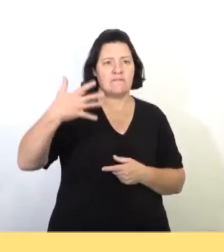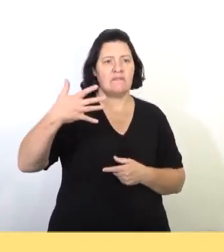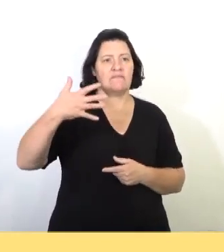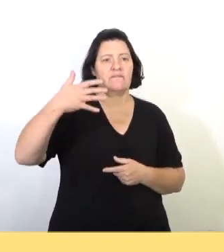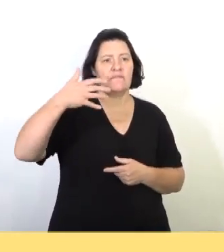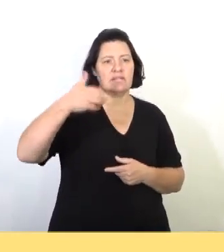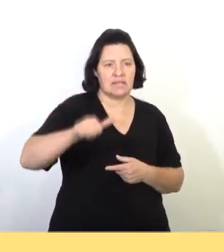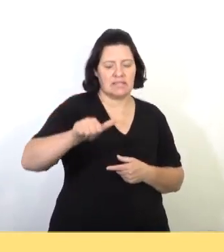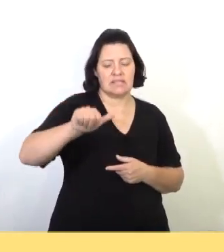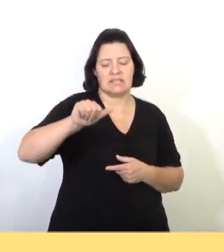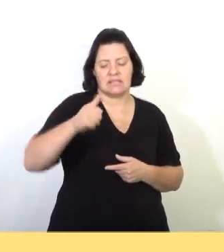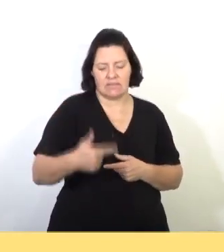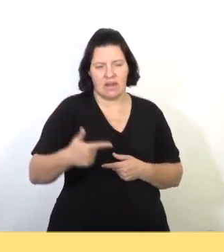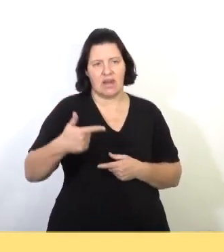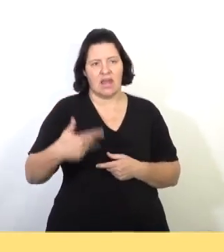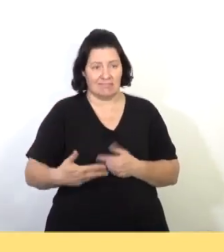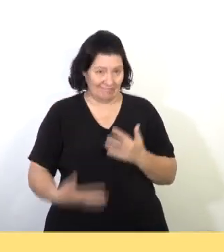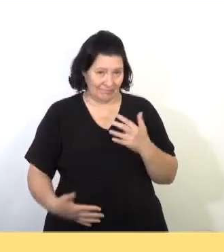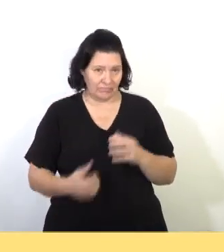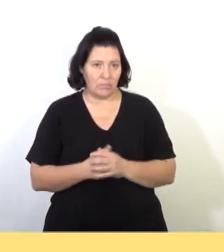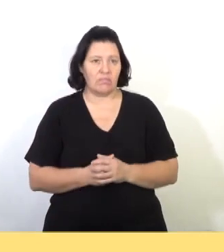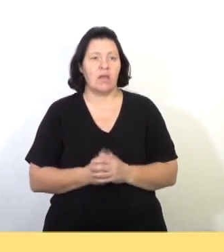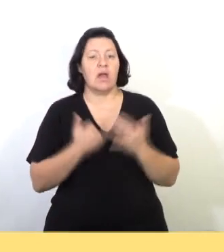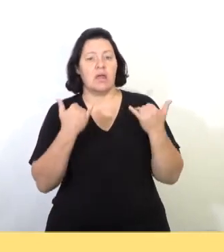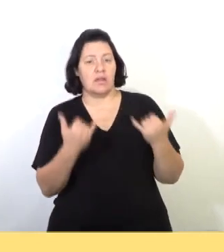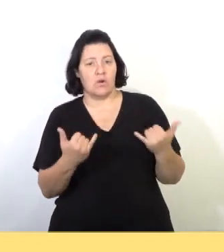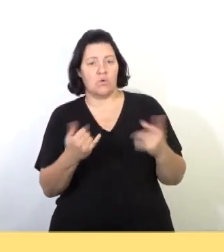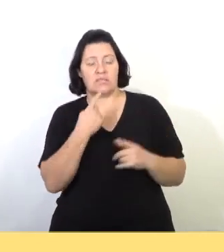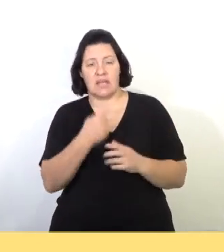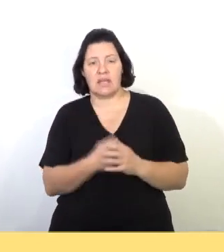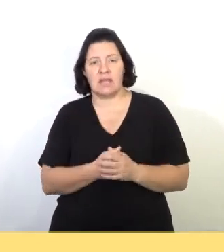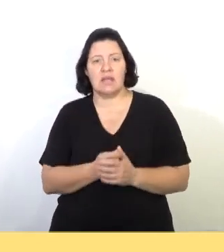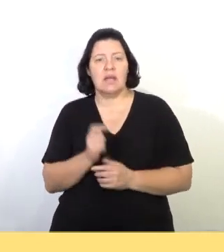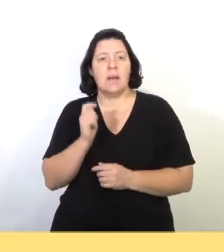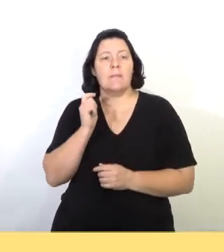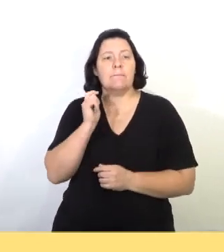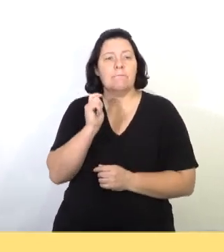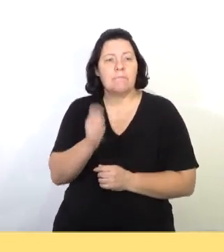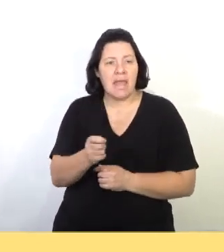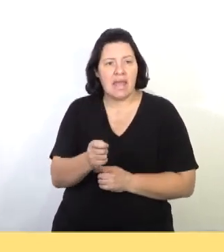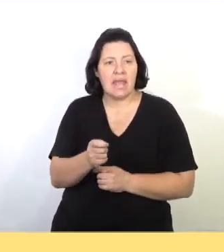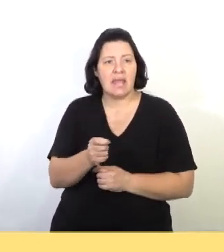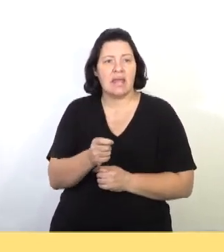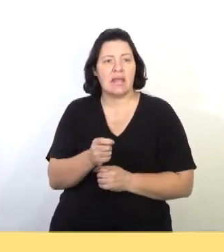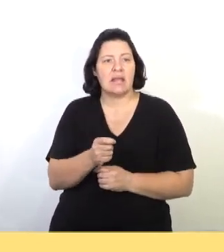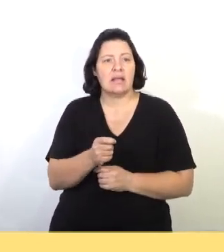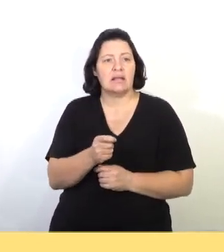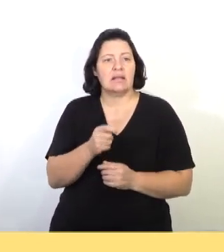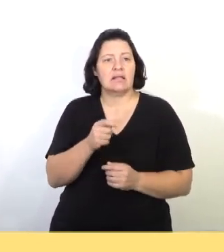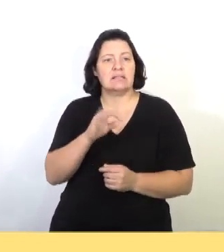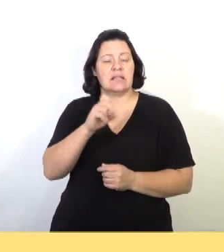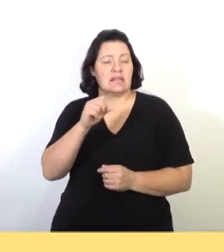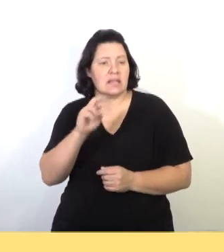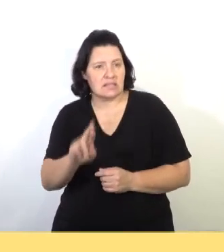order. 5, now I'm on 6. Then it says paid Stationers Express for a